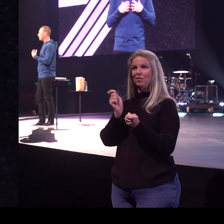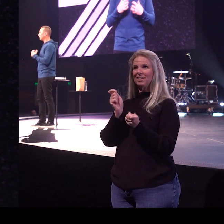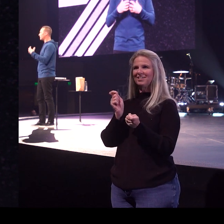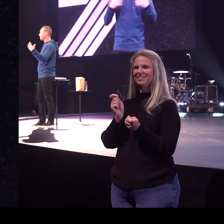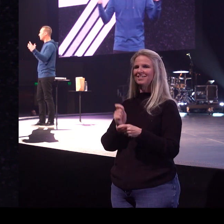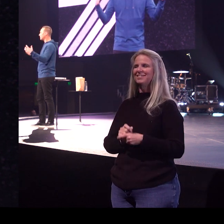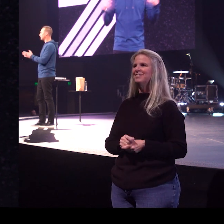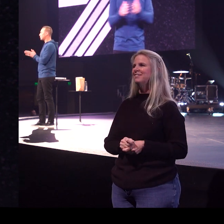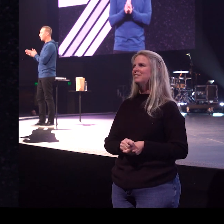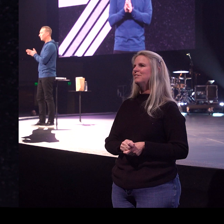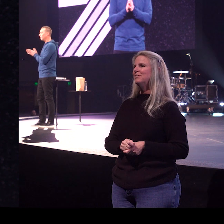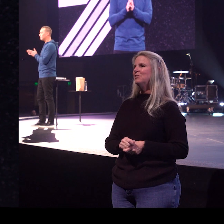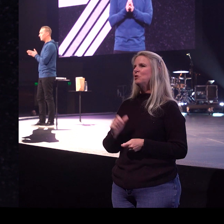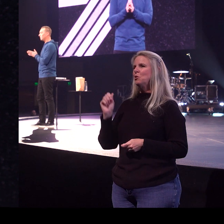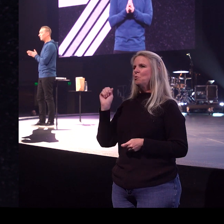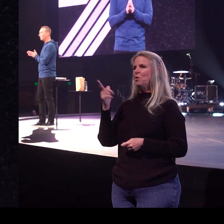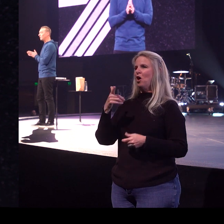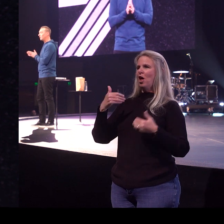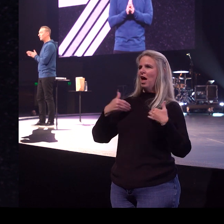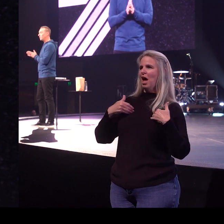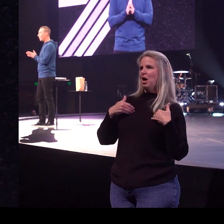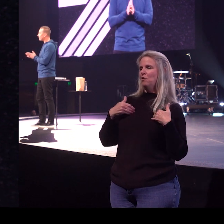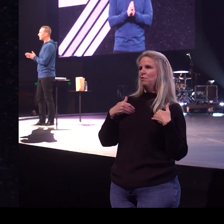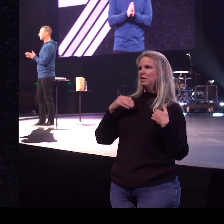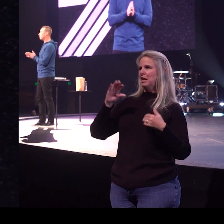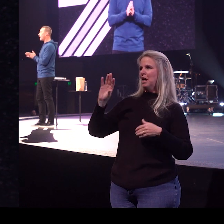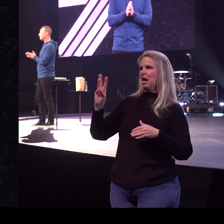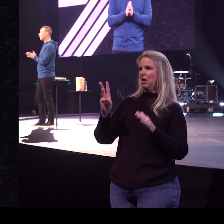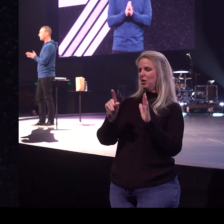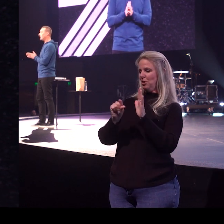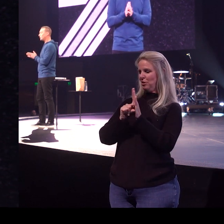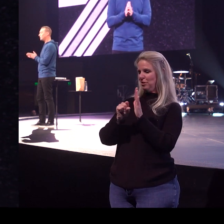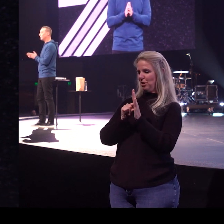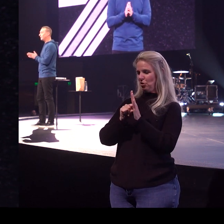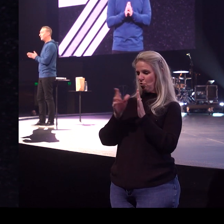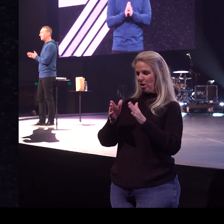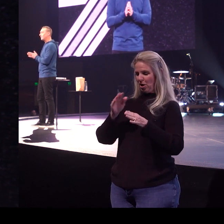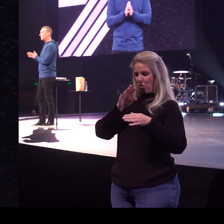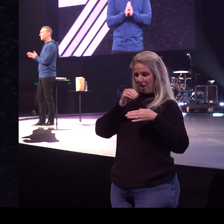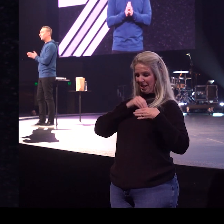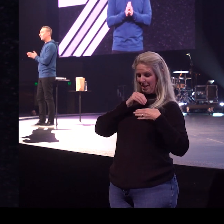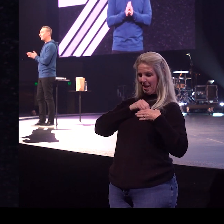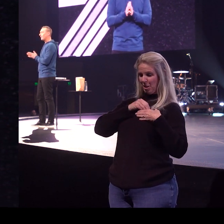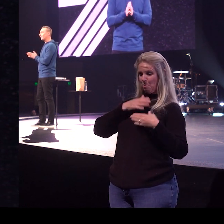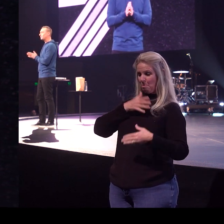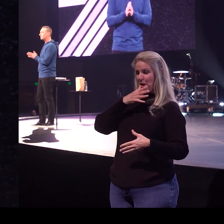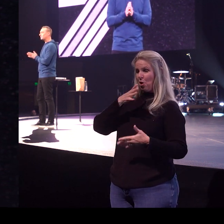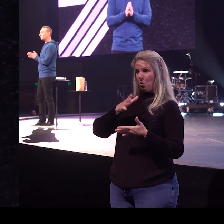In fact, all of us have a little sixth grader in us, don't we? My wife likes to tell me I do on occasion.